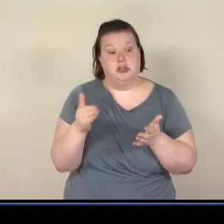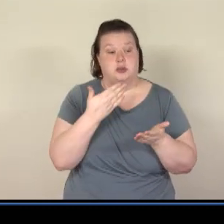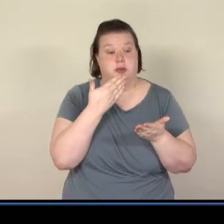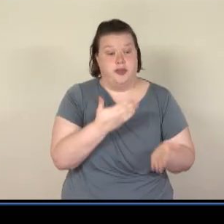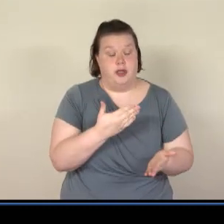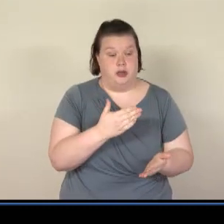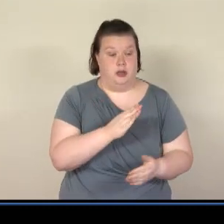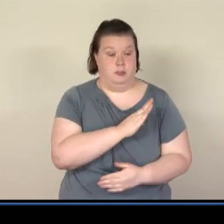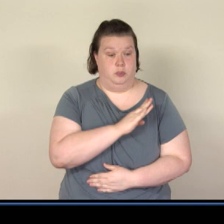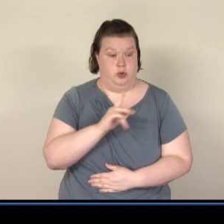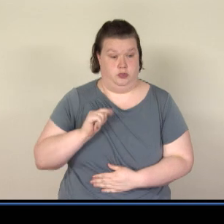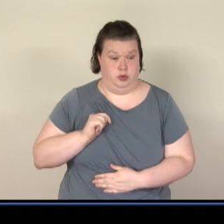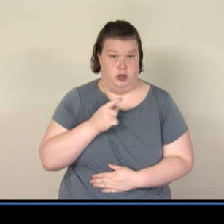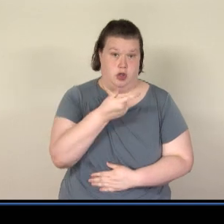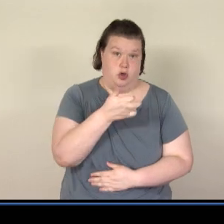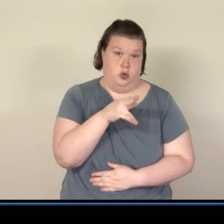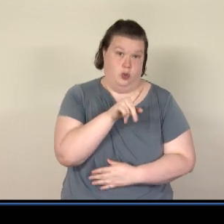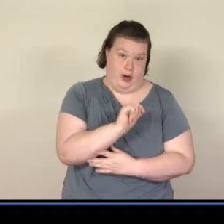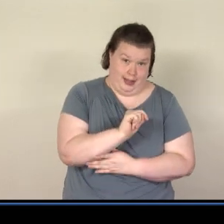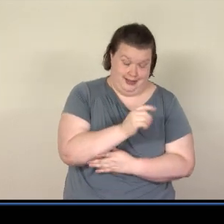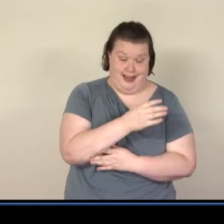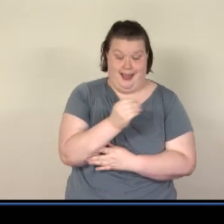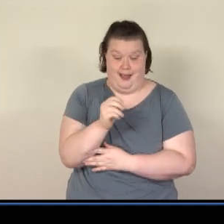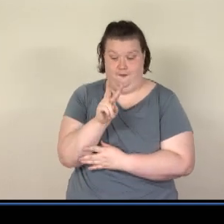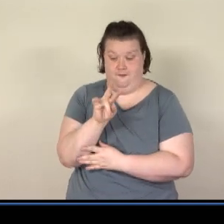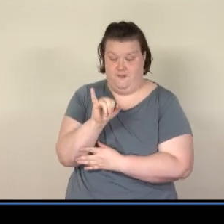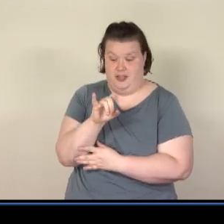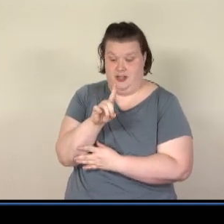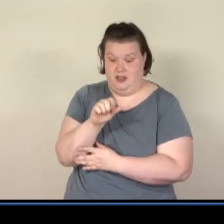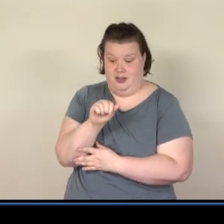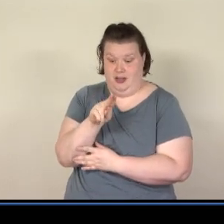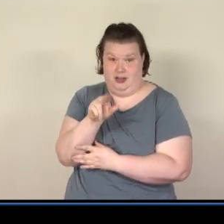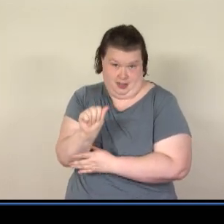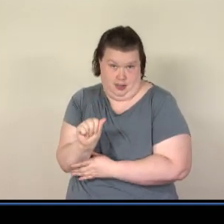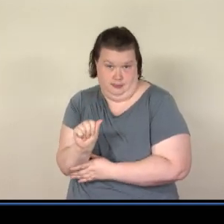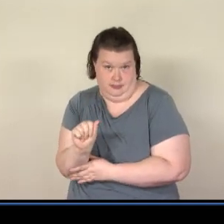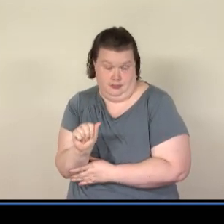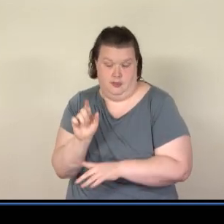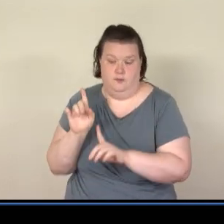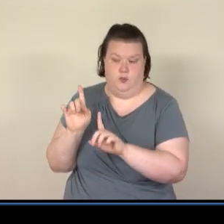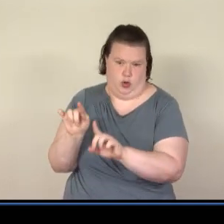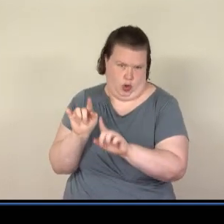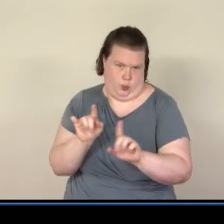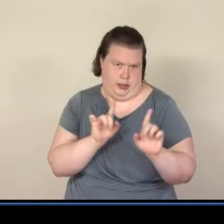and Trustee Grant for attending those events. Thank you very much.